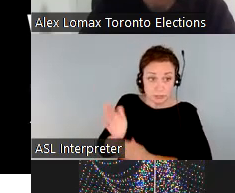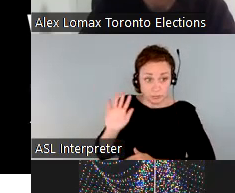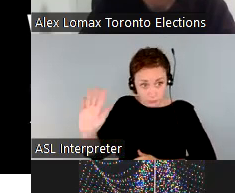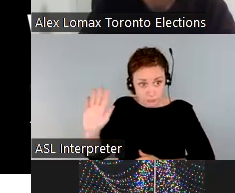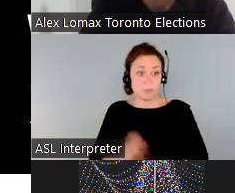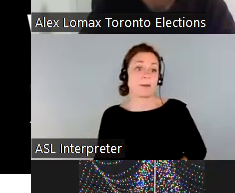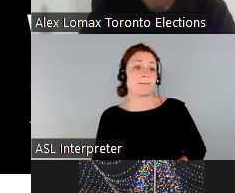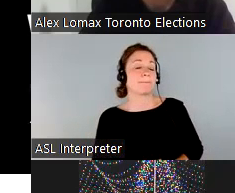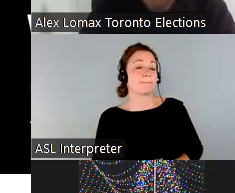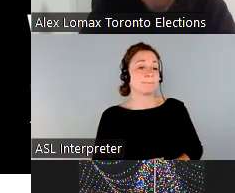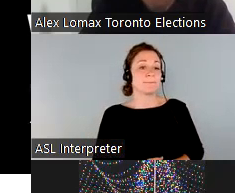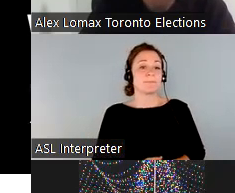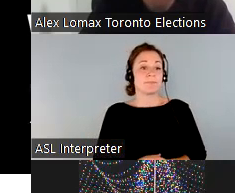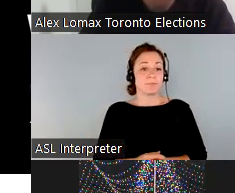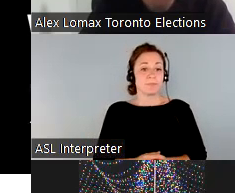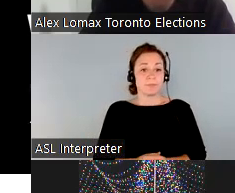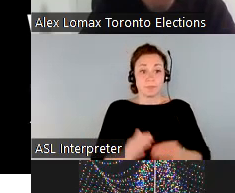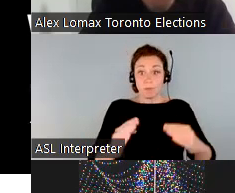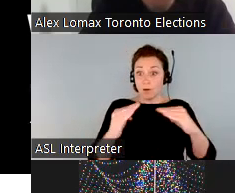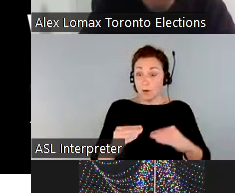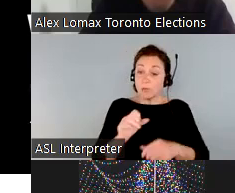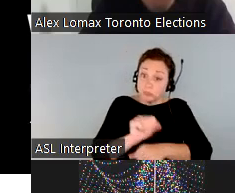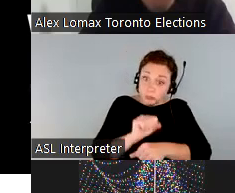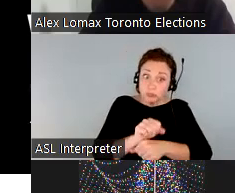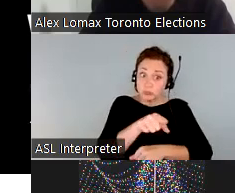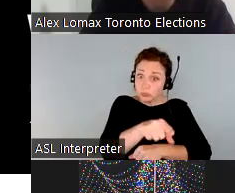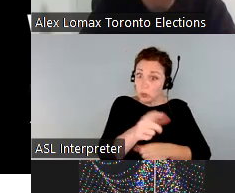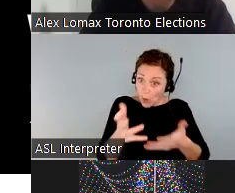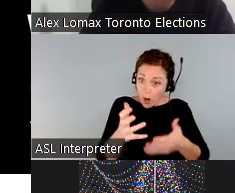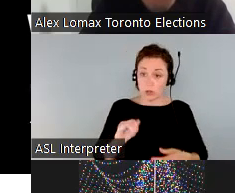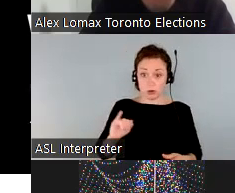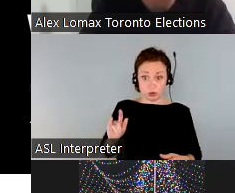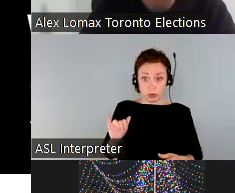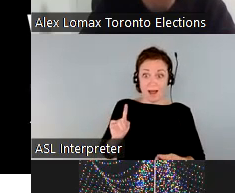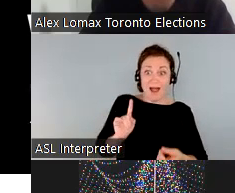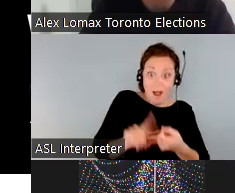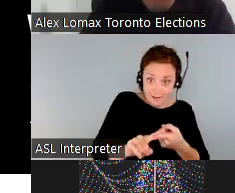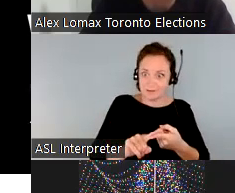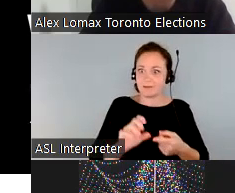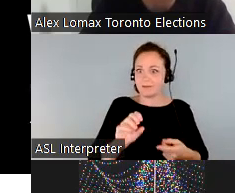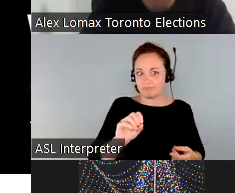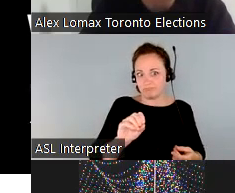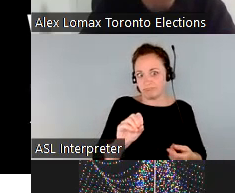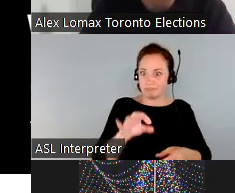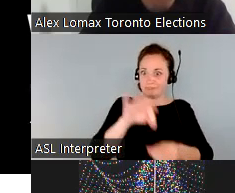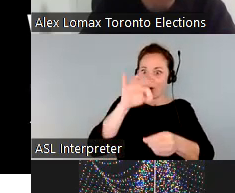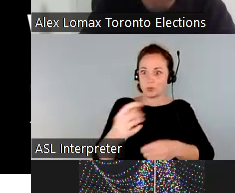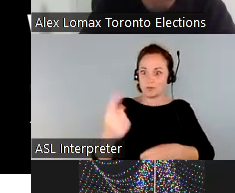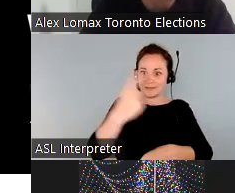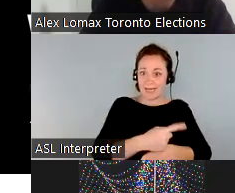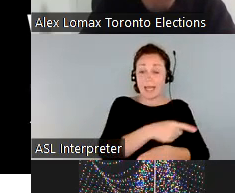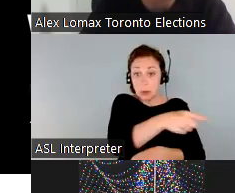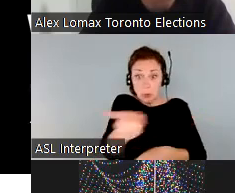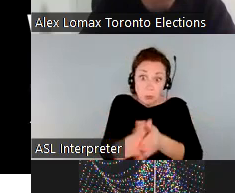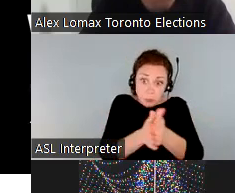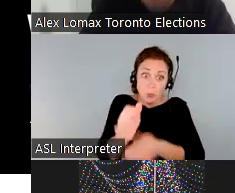the people running in the election. Employment opportunities run from July right up until election day. So there is still time to apply to vote,